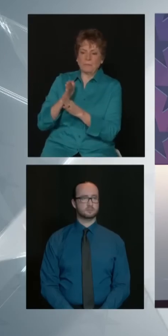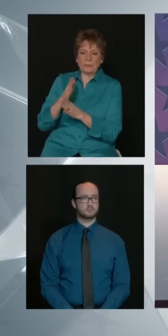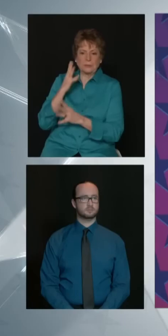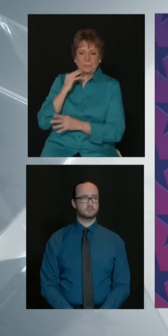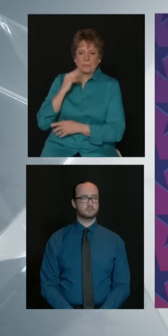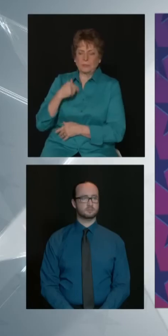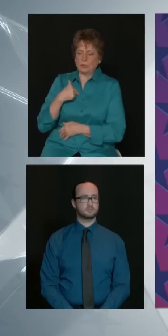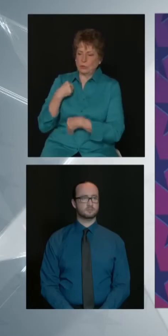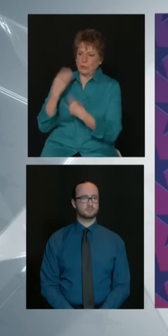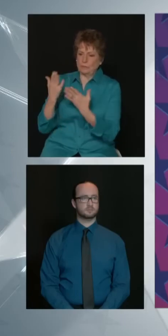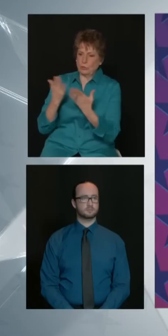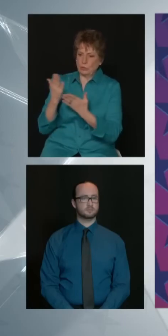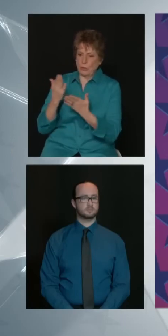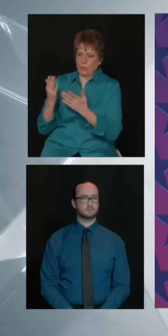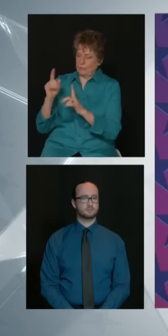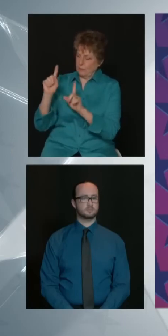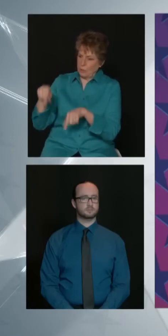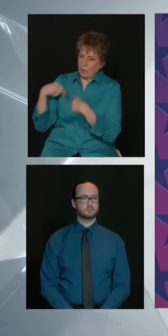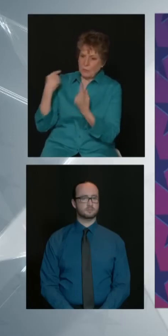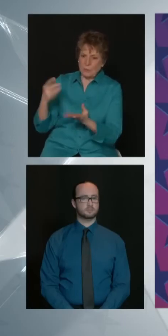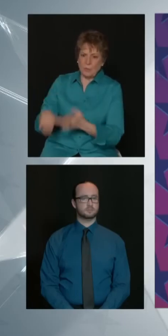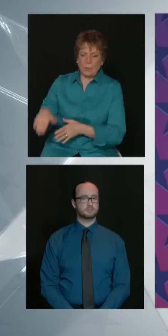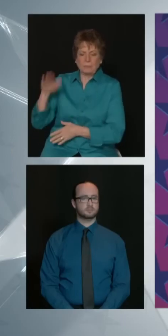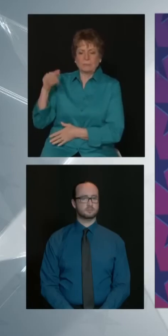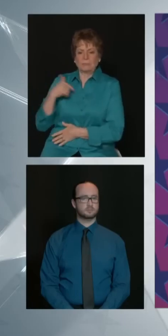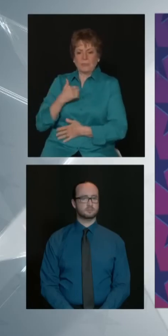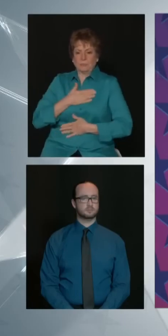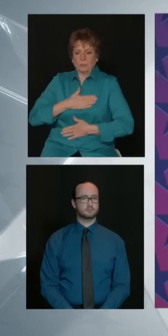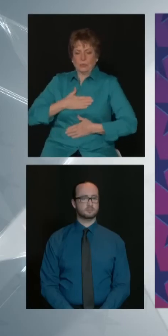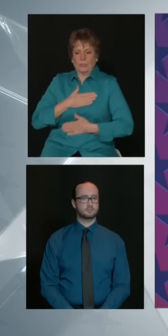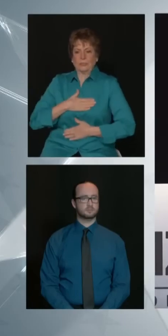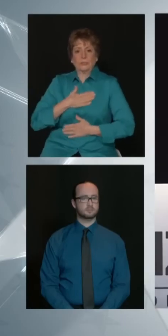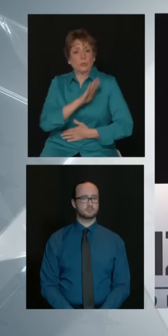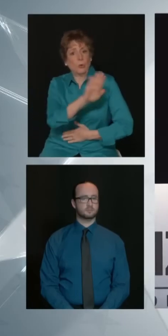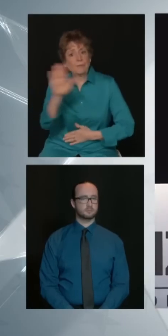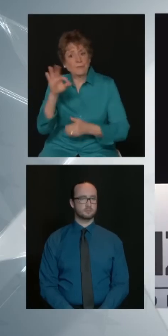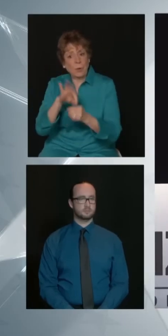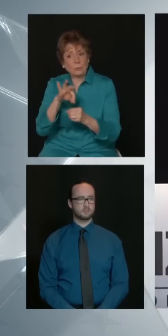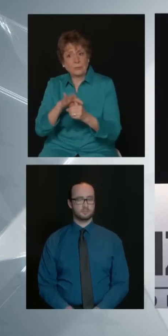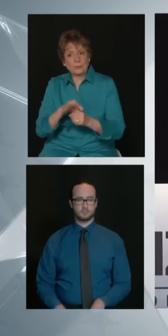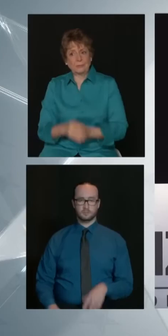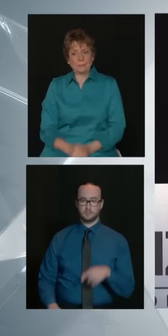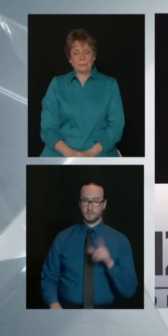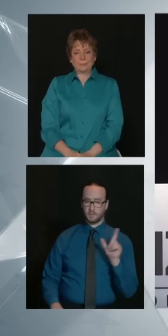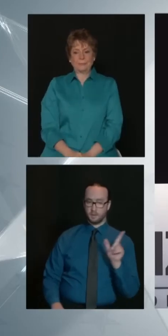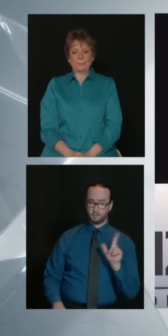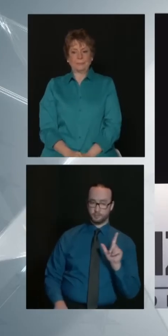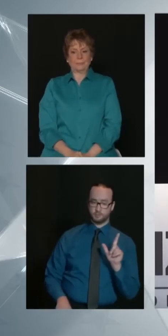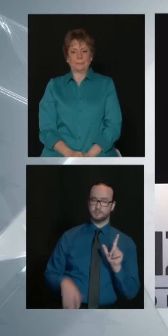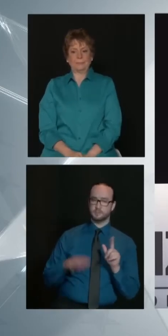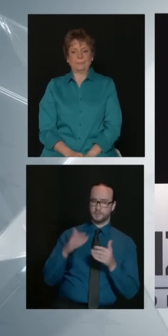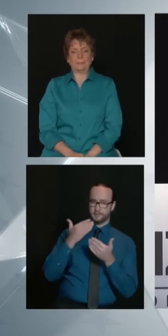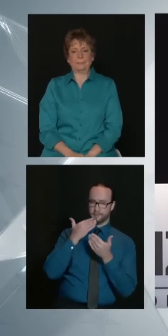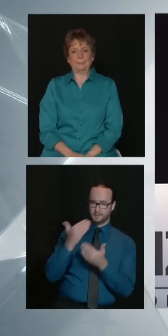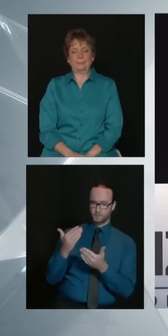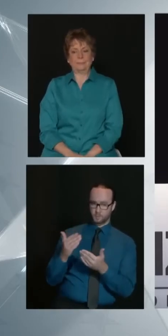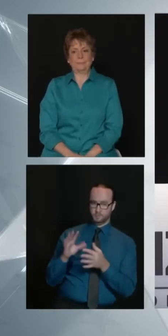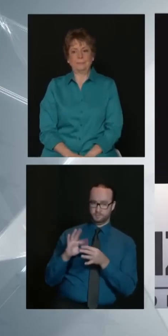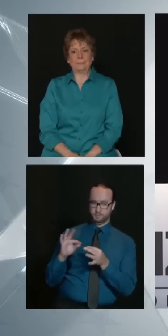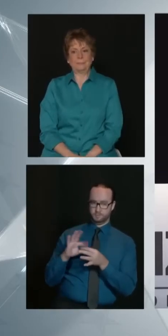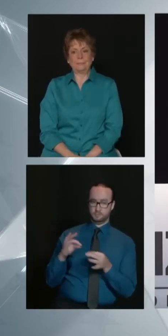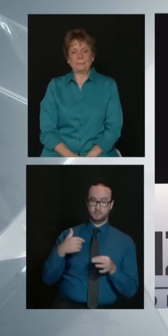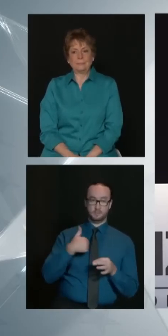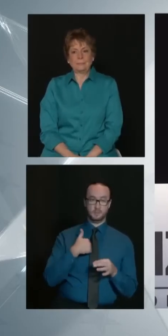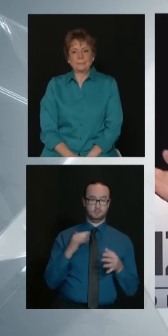you, sir. Now the closing statement from Marc Victor. Thank you, Ted. Ted, I'm running for Senate to leave the world better than